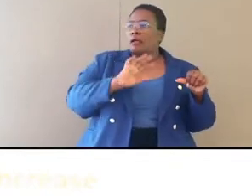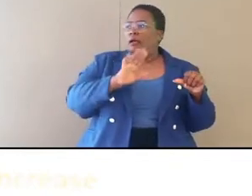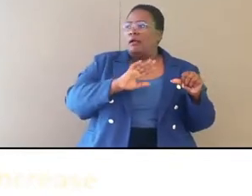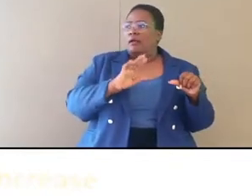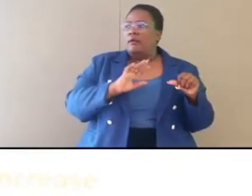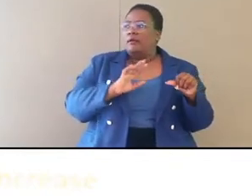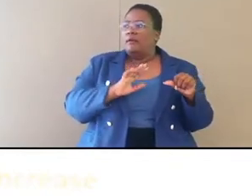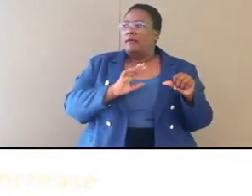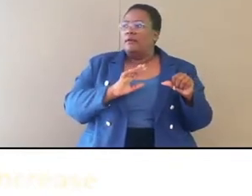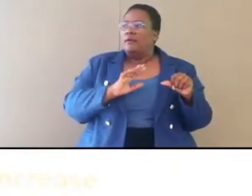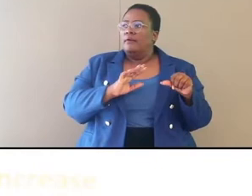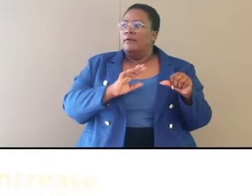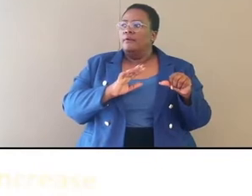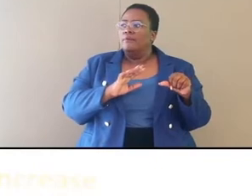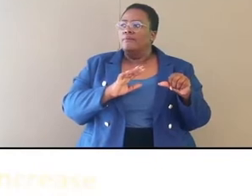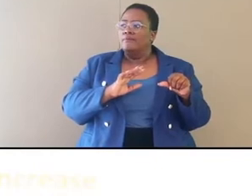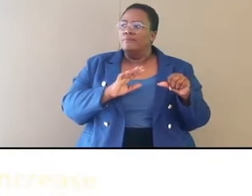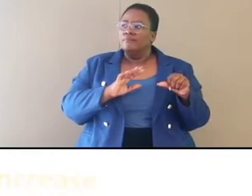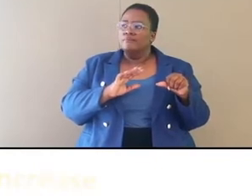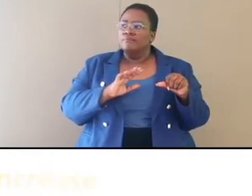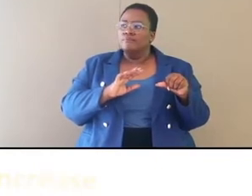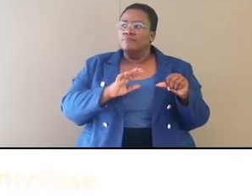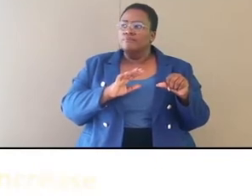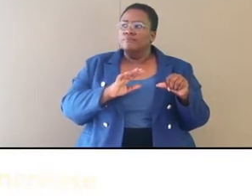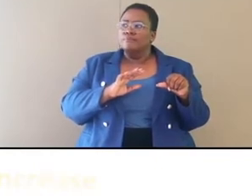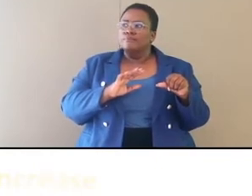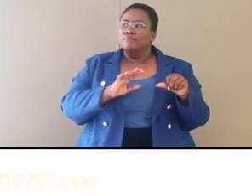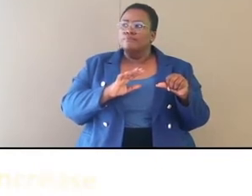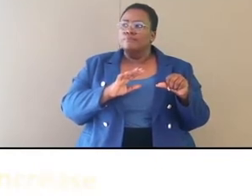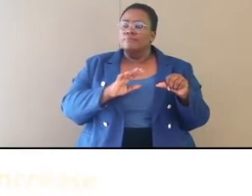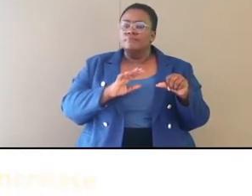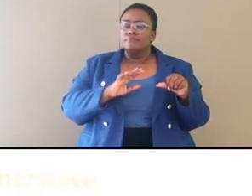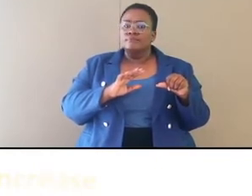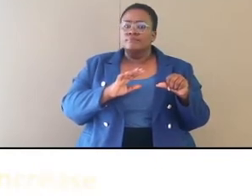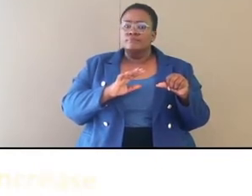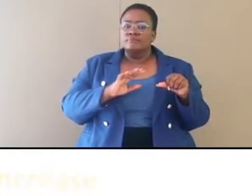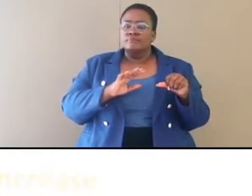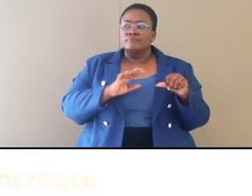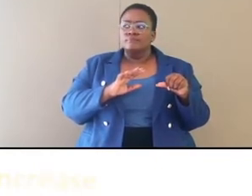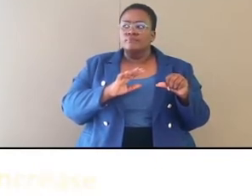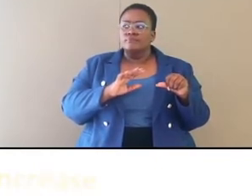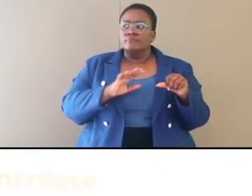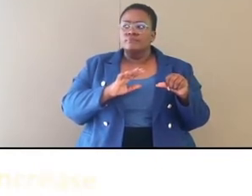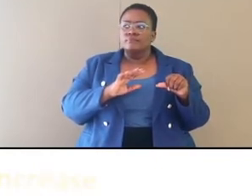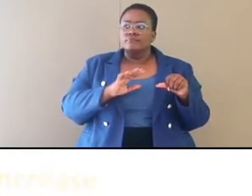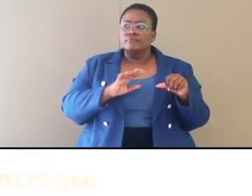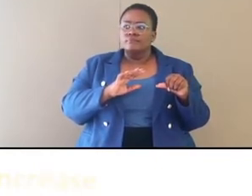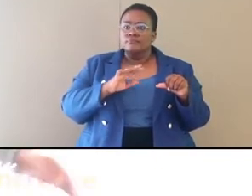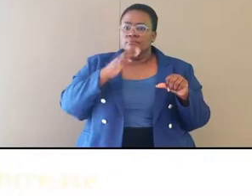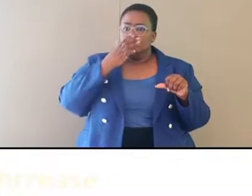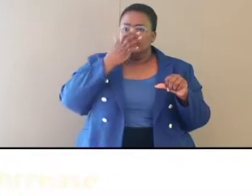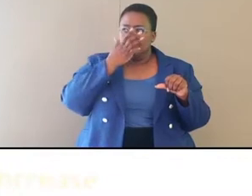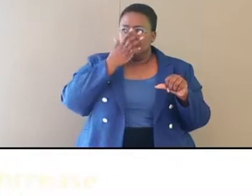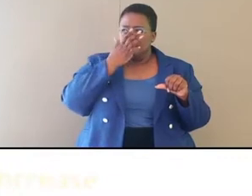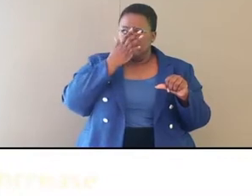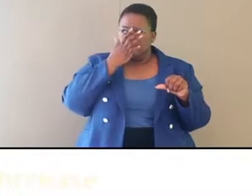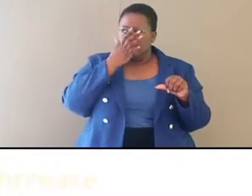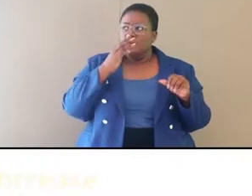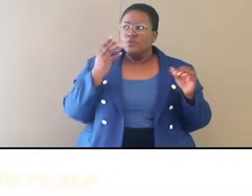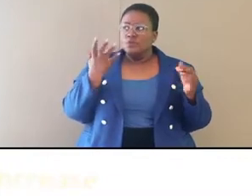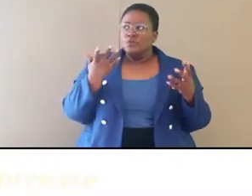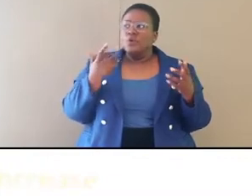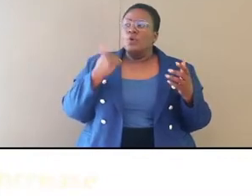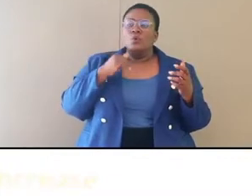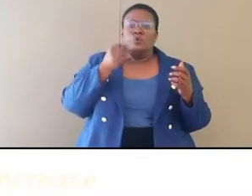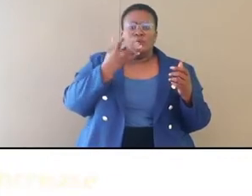inflation rate increases to grants that were under-projected. Okay? So we